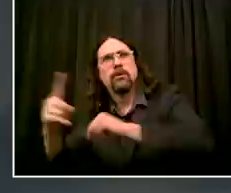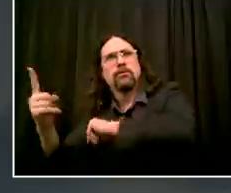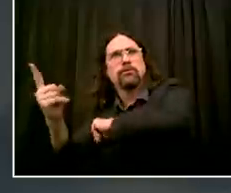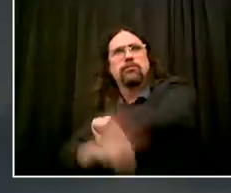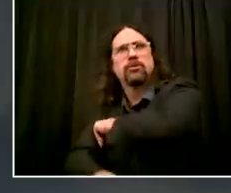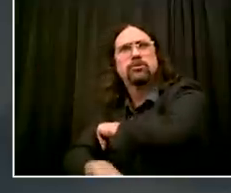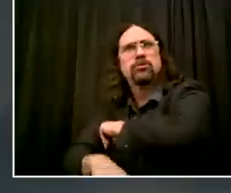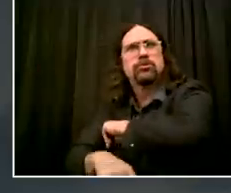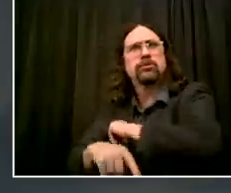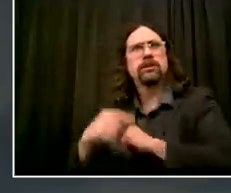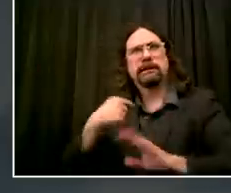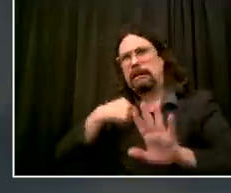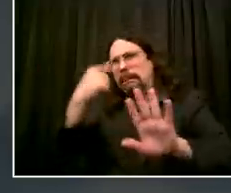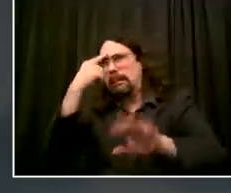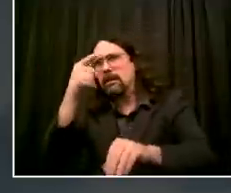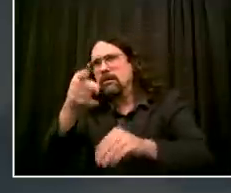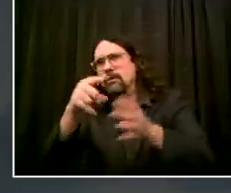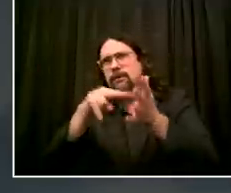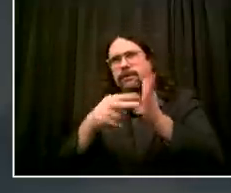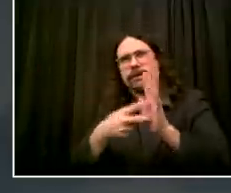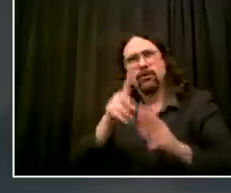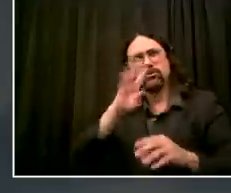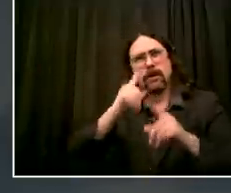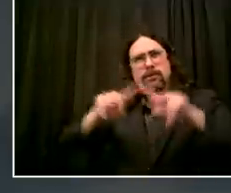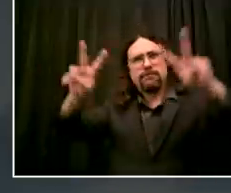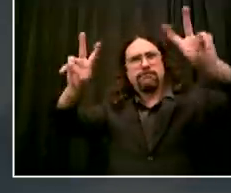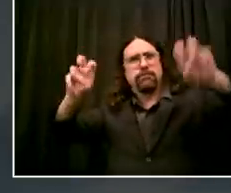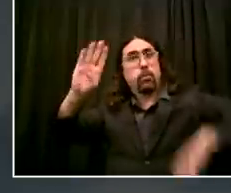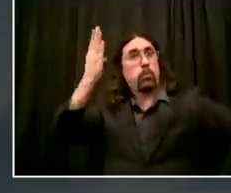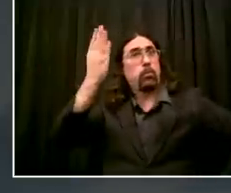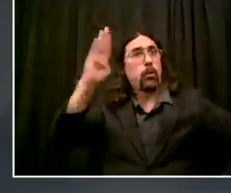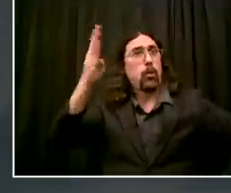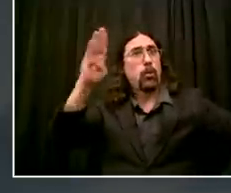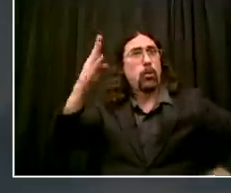transparency and making sure we communicate to the public